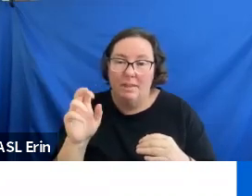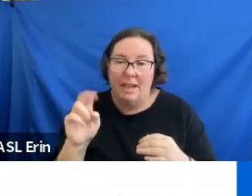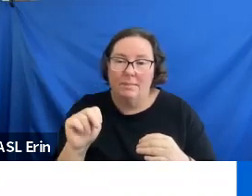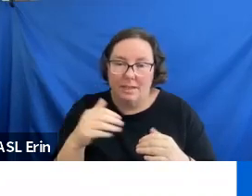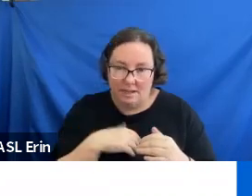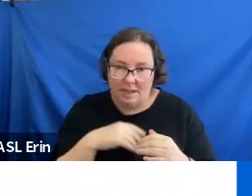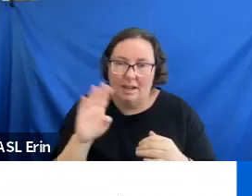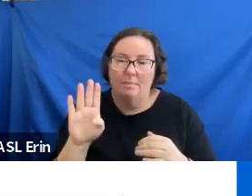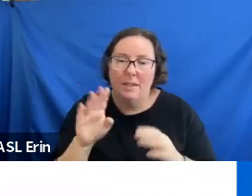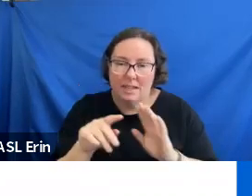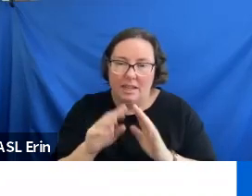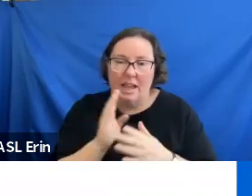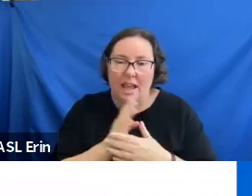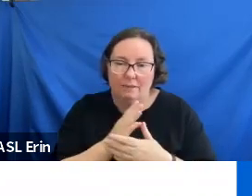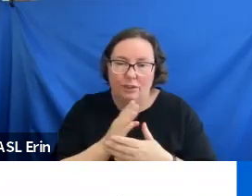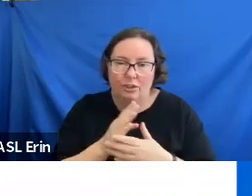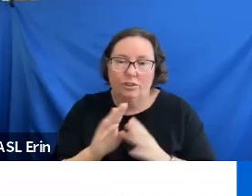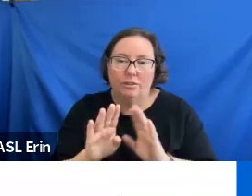average.